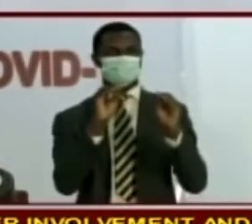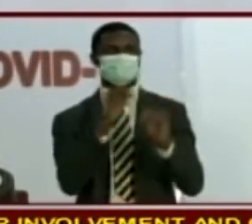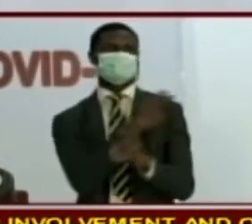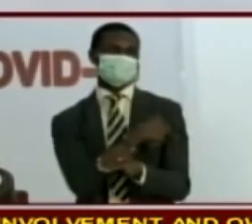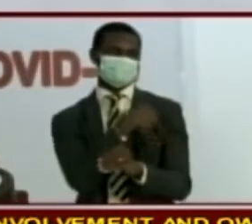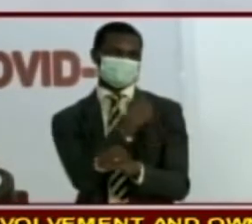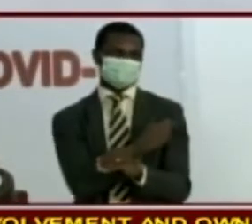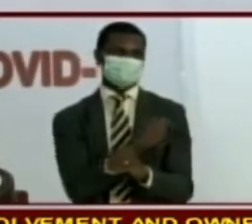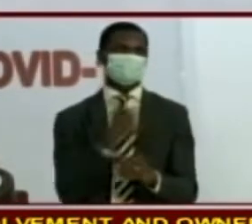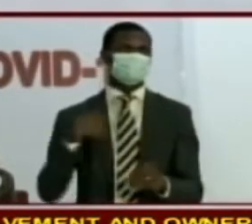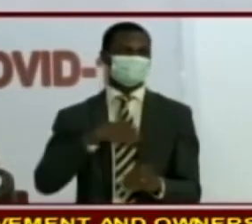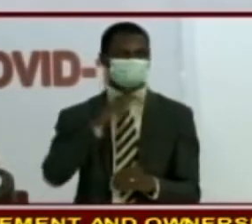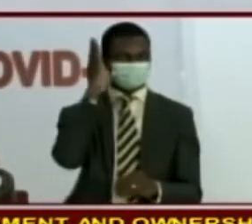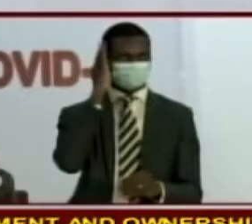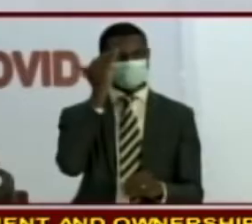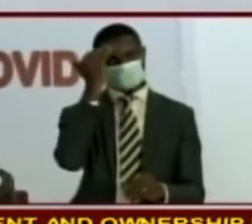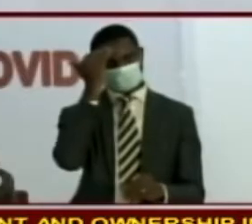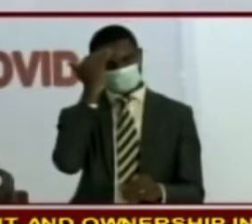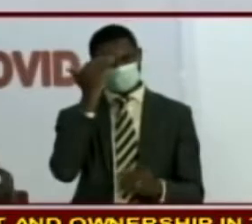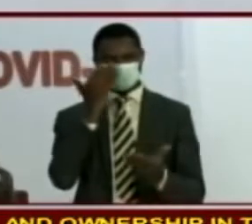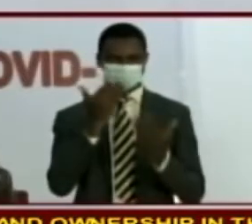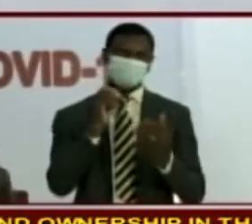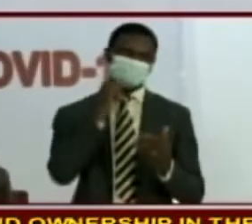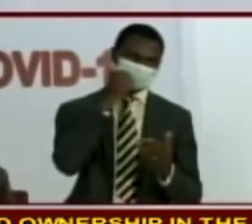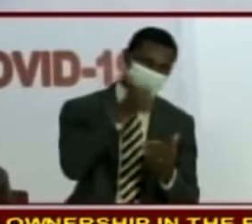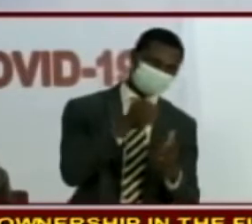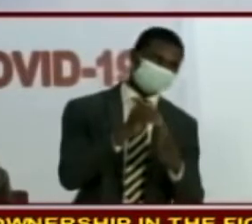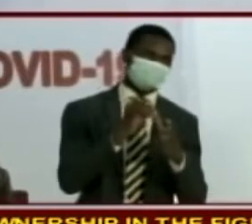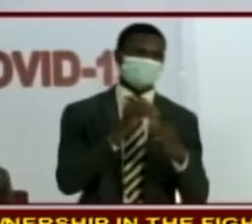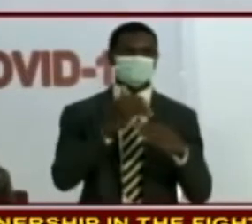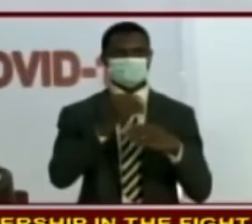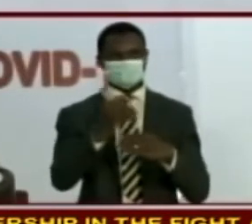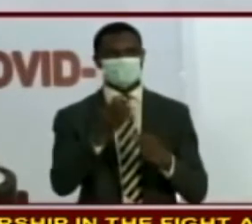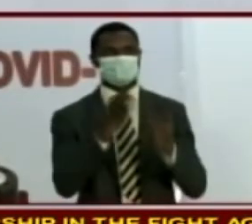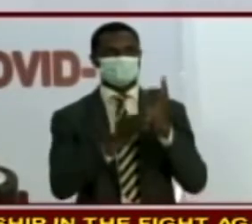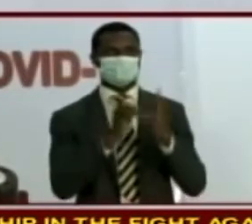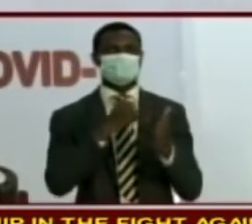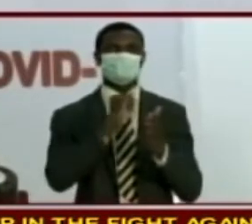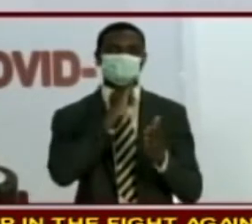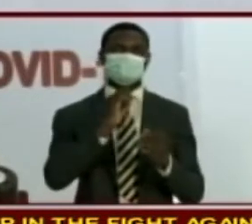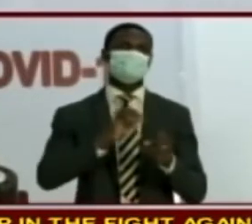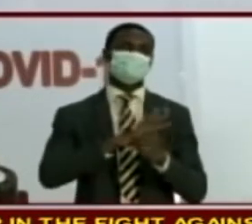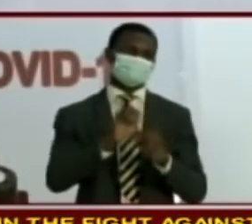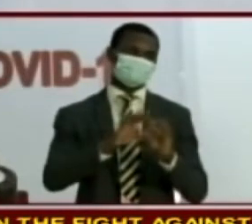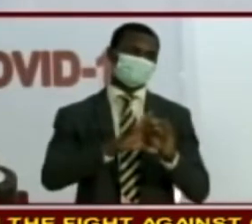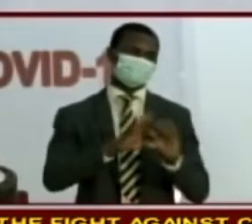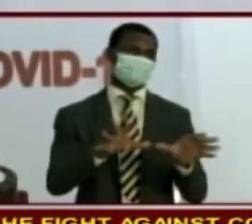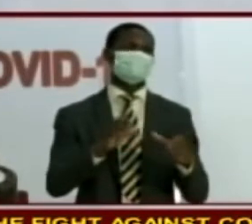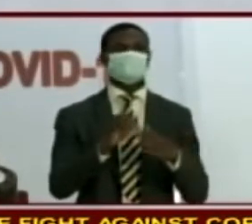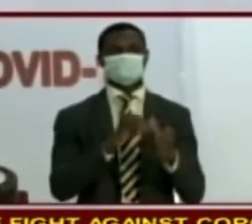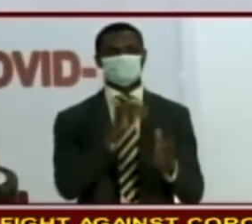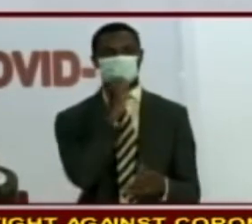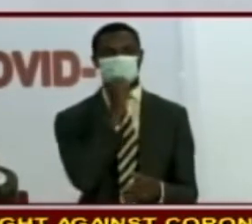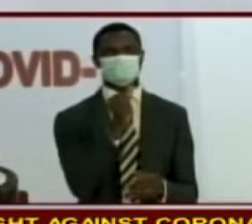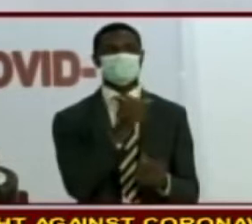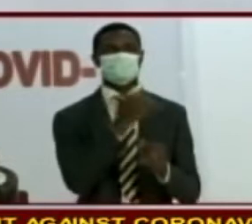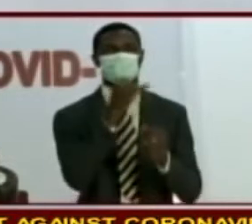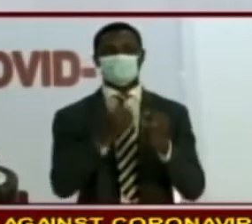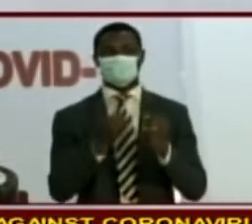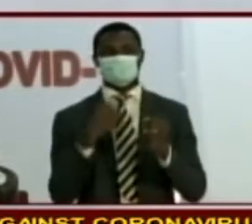know by tomorrow or next if it's COVID or not. And finally, we're